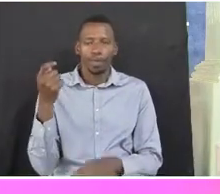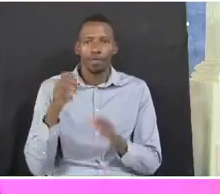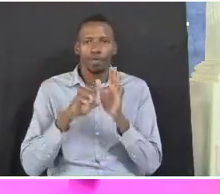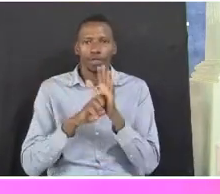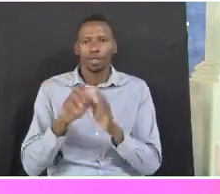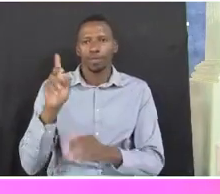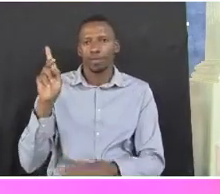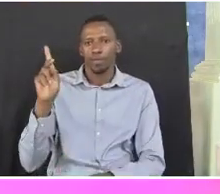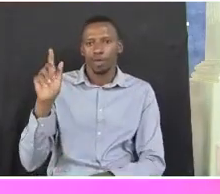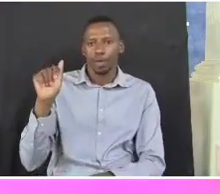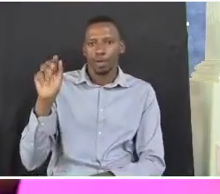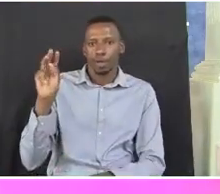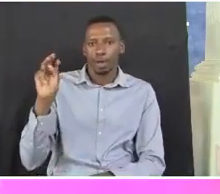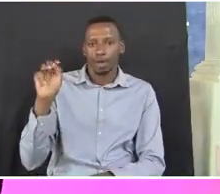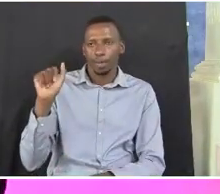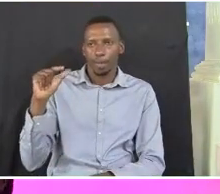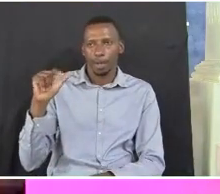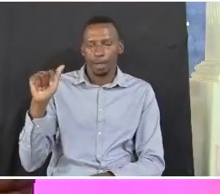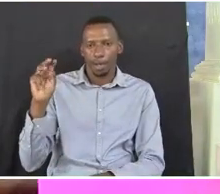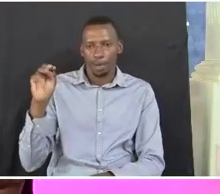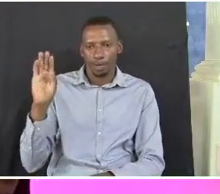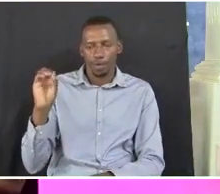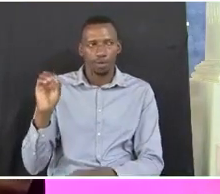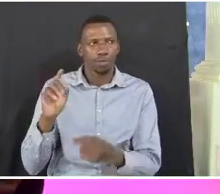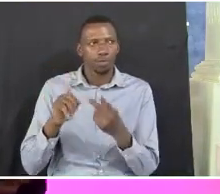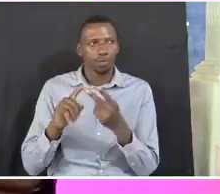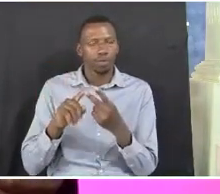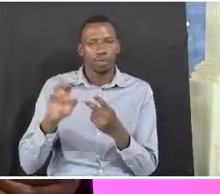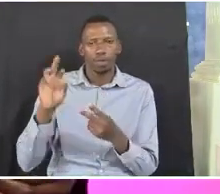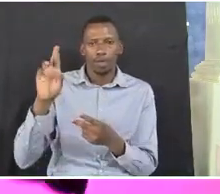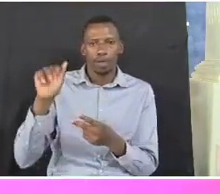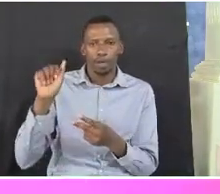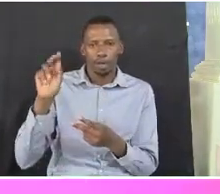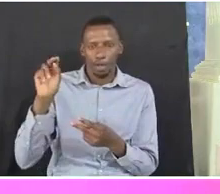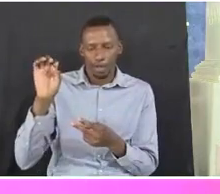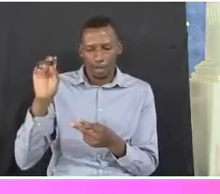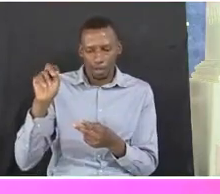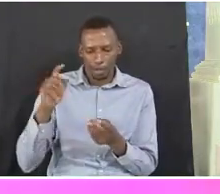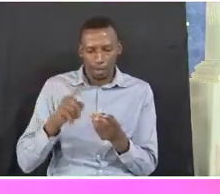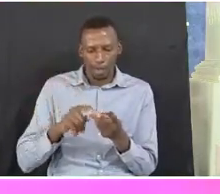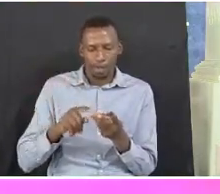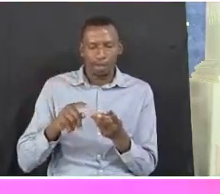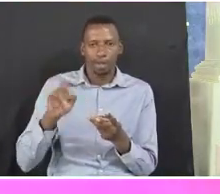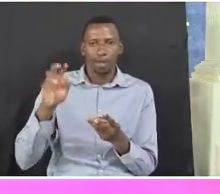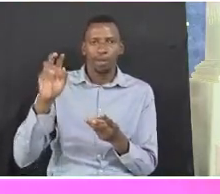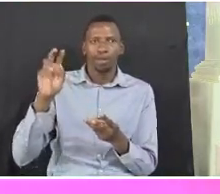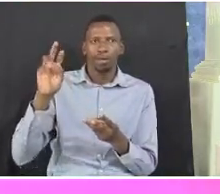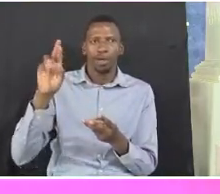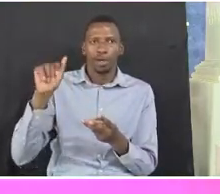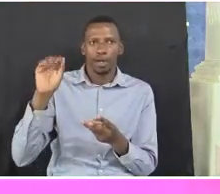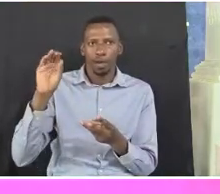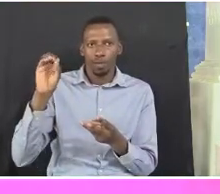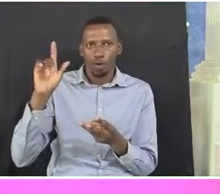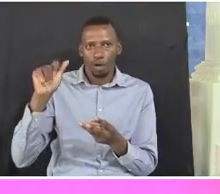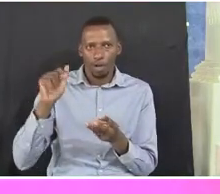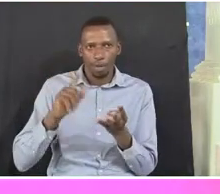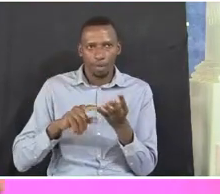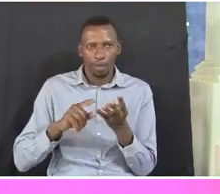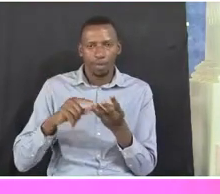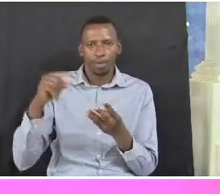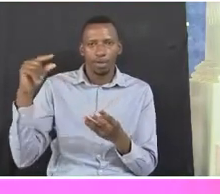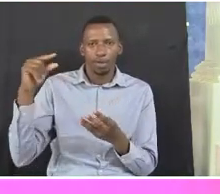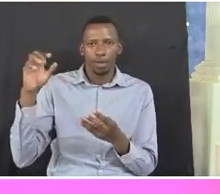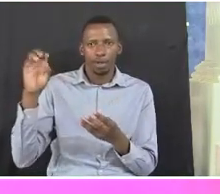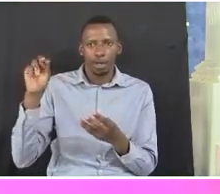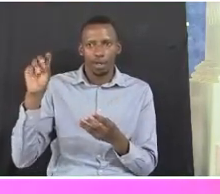Kamagambo, talk of Ranen, talk of Nyabola, talk of Gendia, which was sold to the government, is no longer